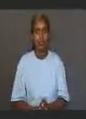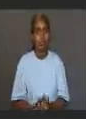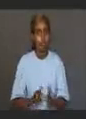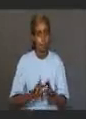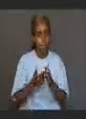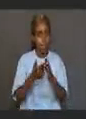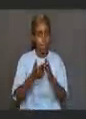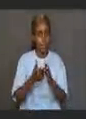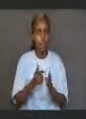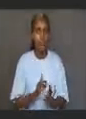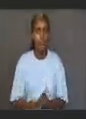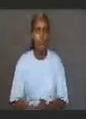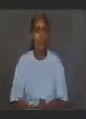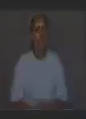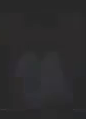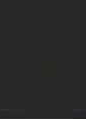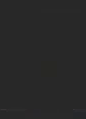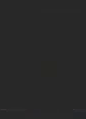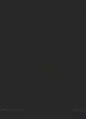Begin.